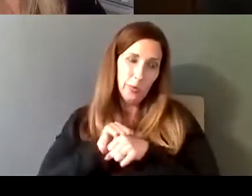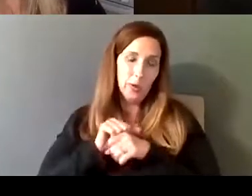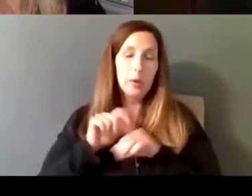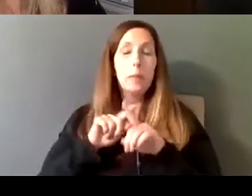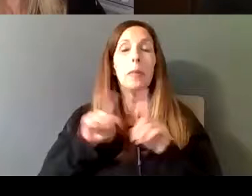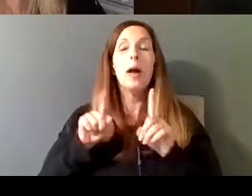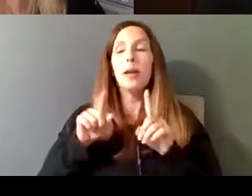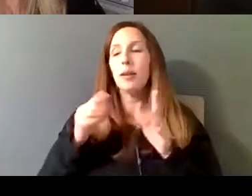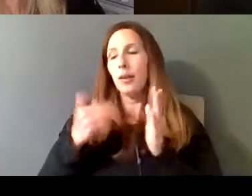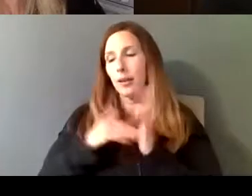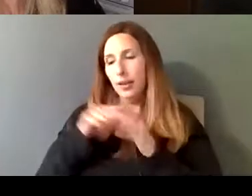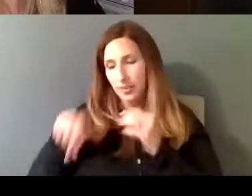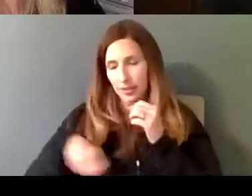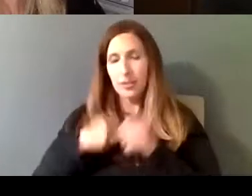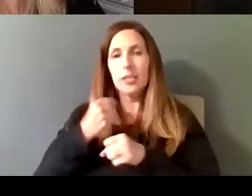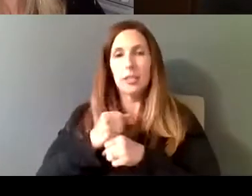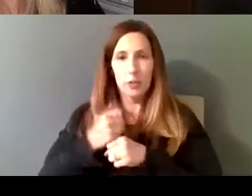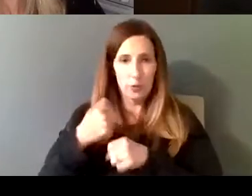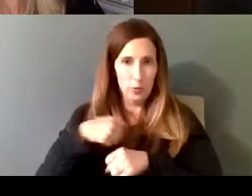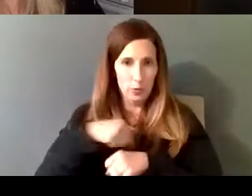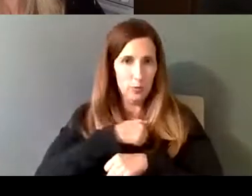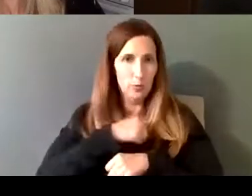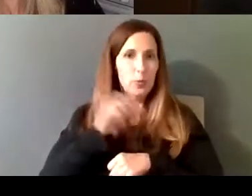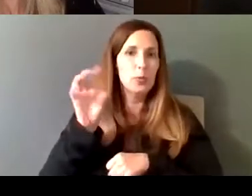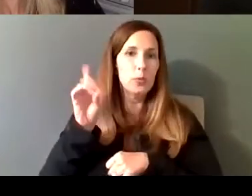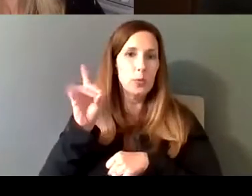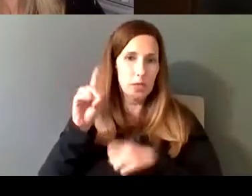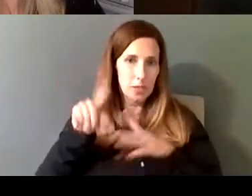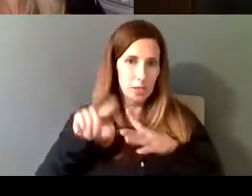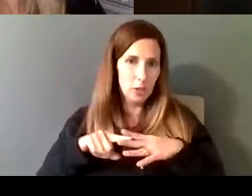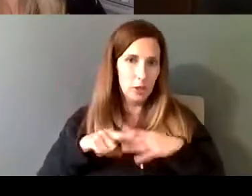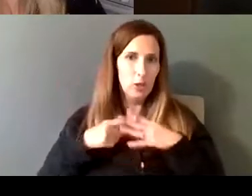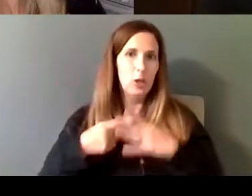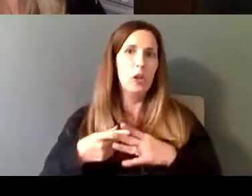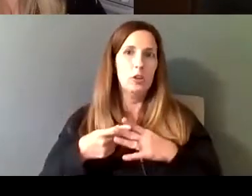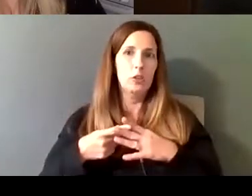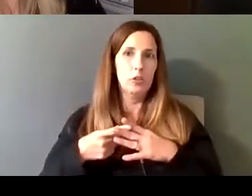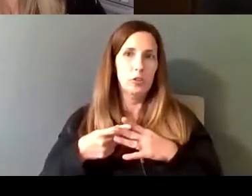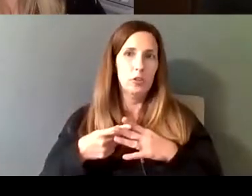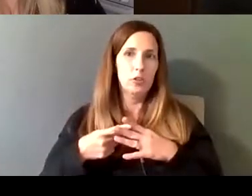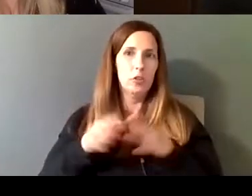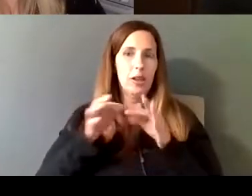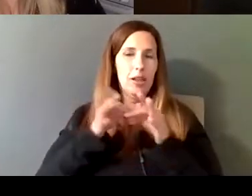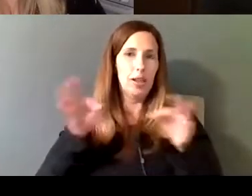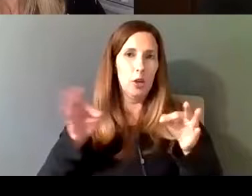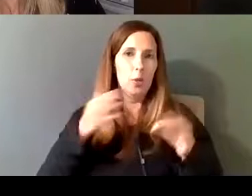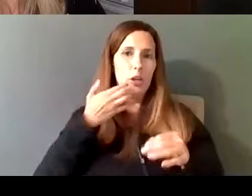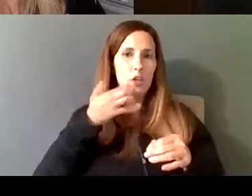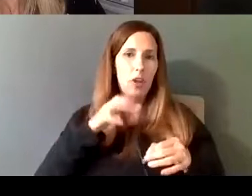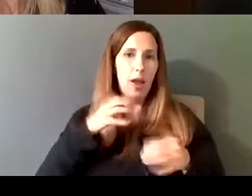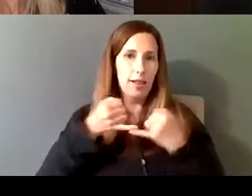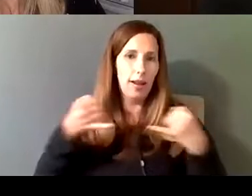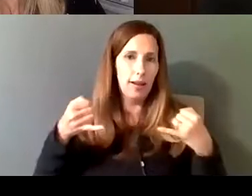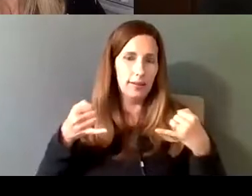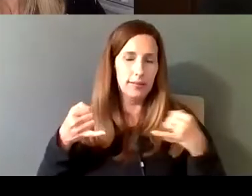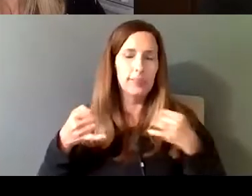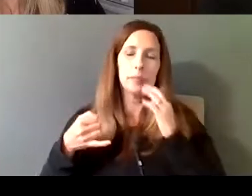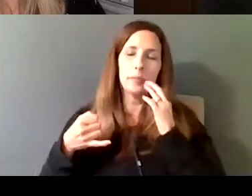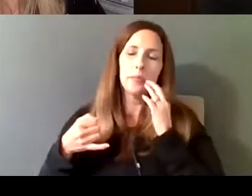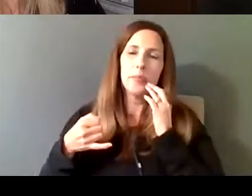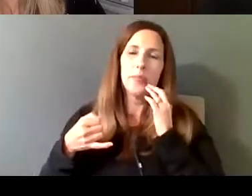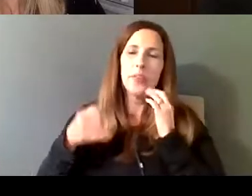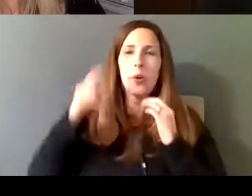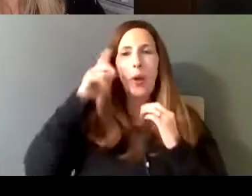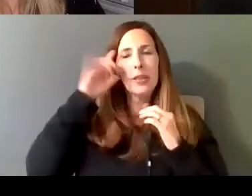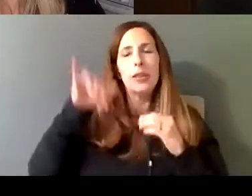as I mentioned earlier, we ended up launching our language hotline. And so I think that has